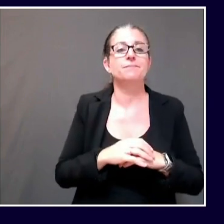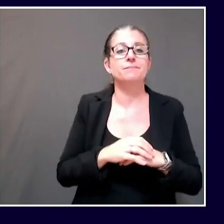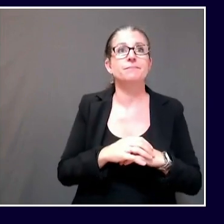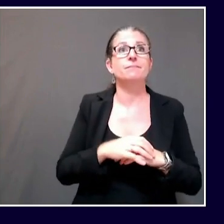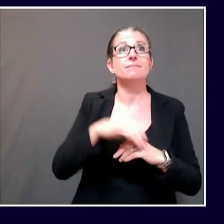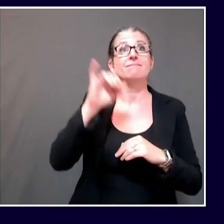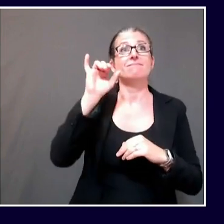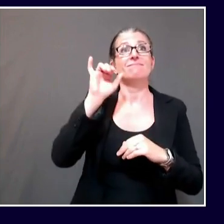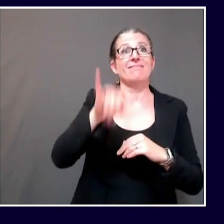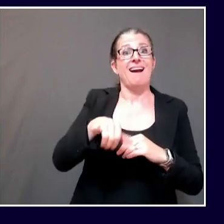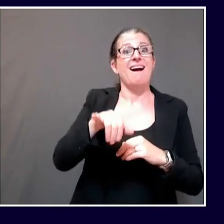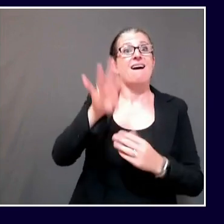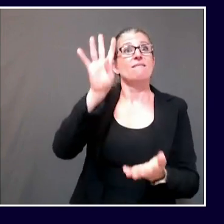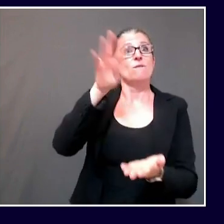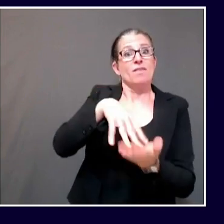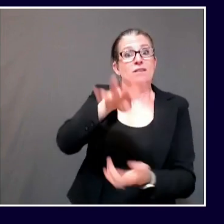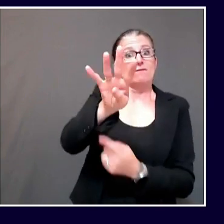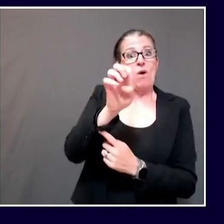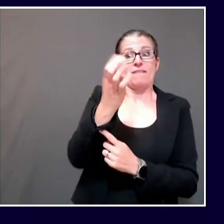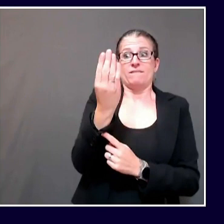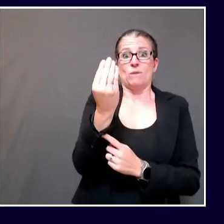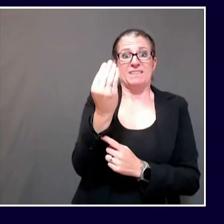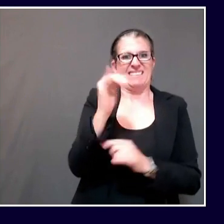Of those cases,